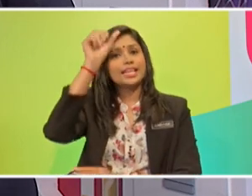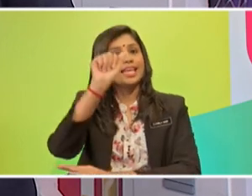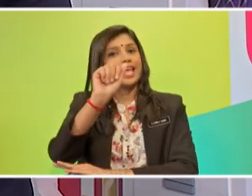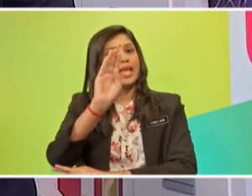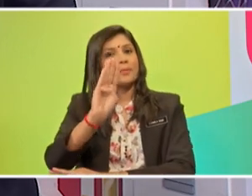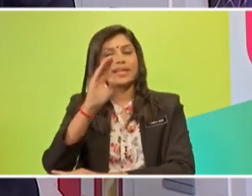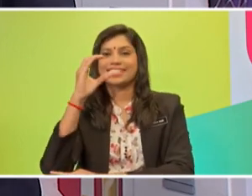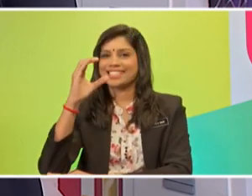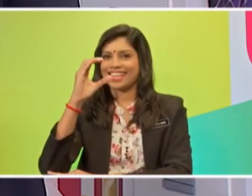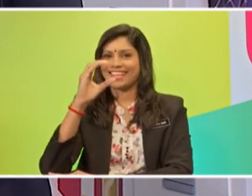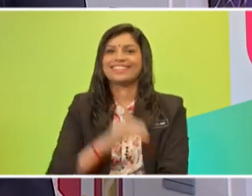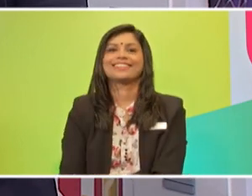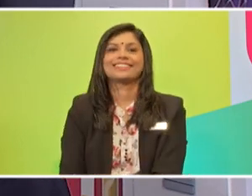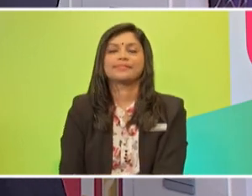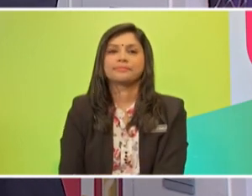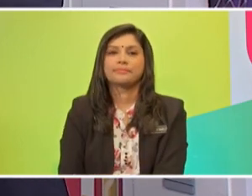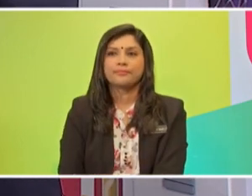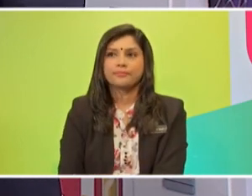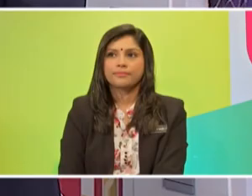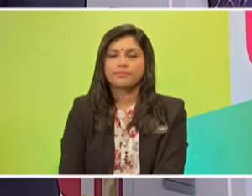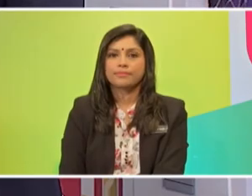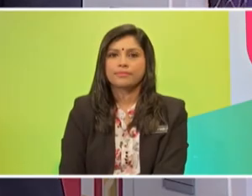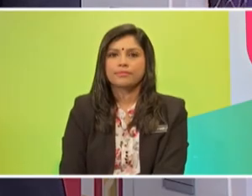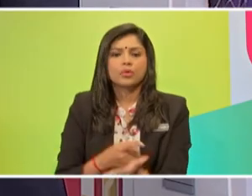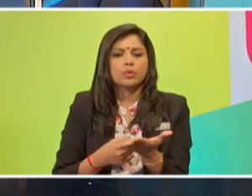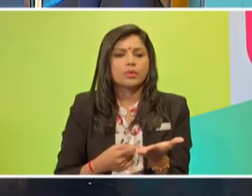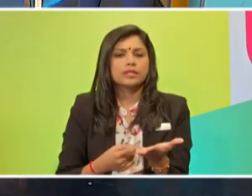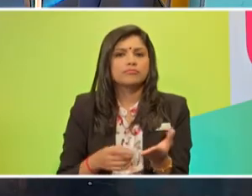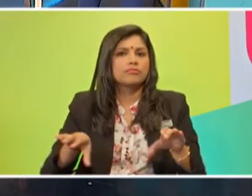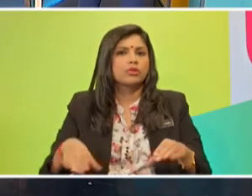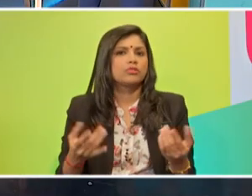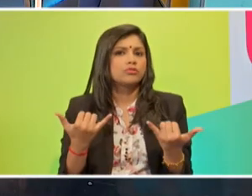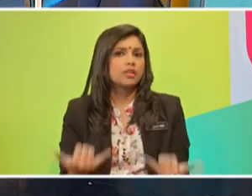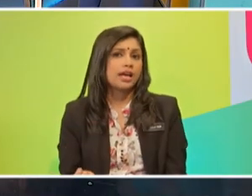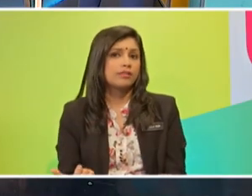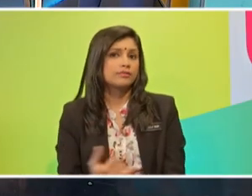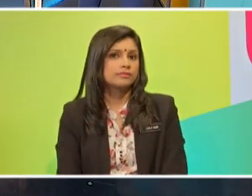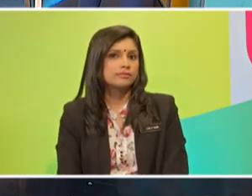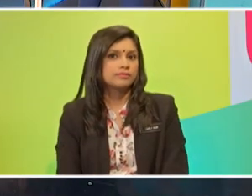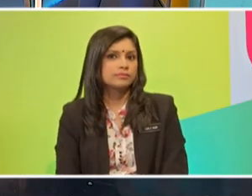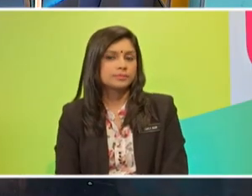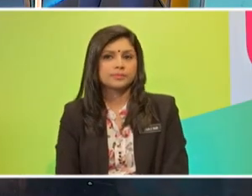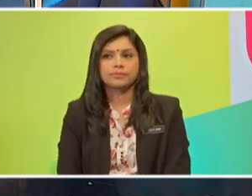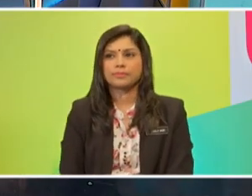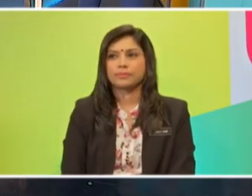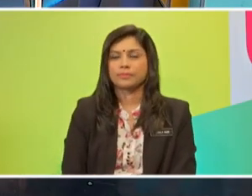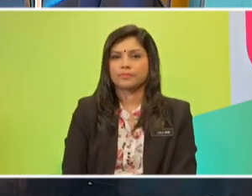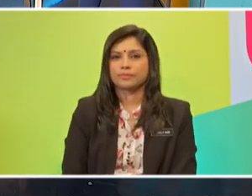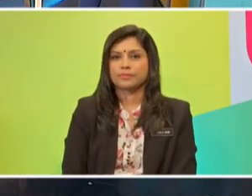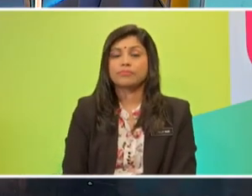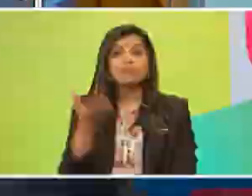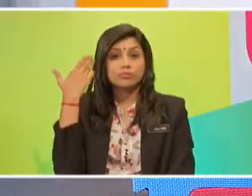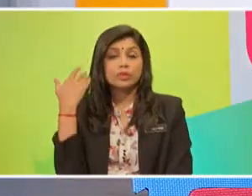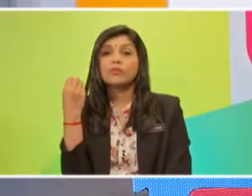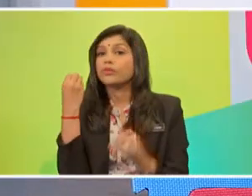is fun. All right, Teacher Krishna, what are we going to do now? Okay, Sean, before that, from the song that you watched just